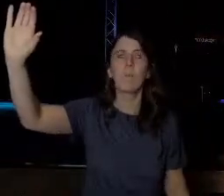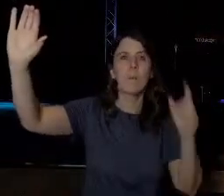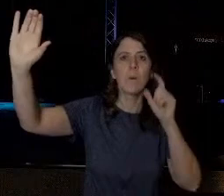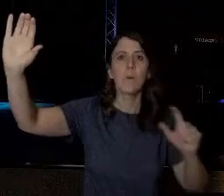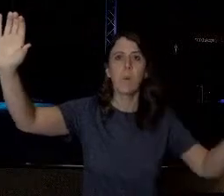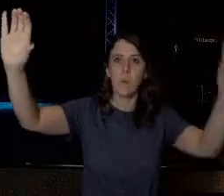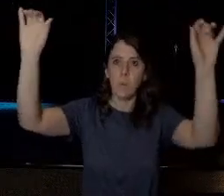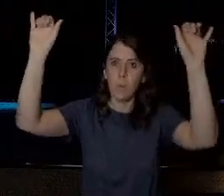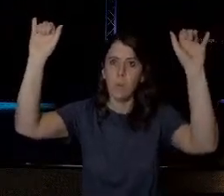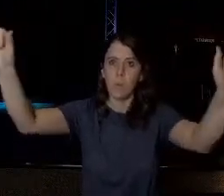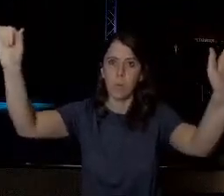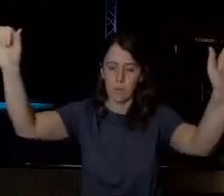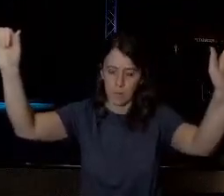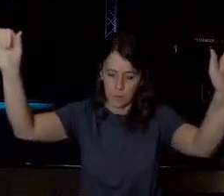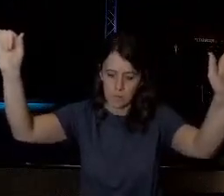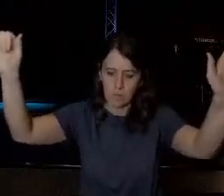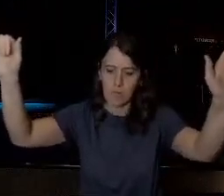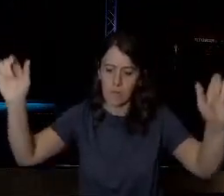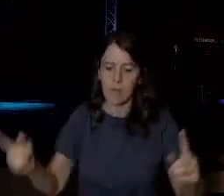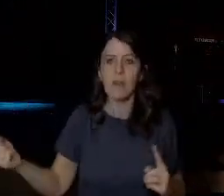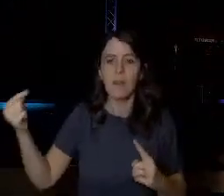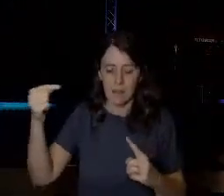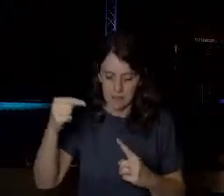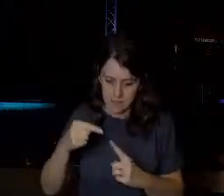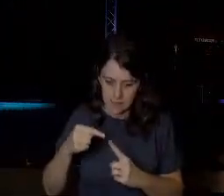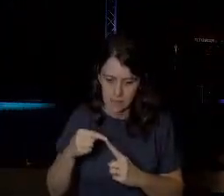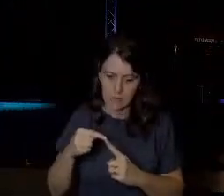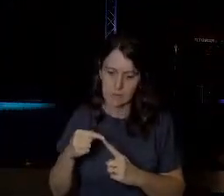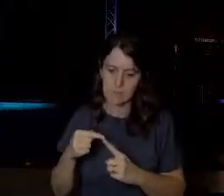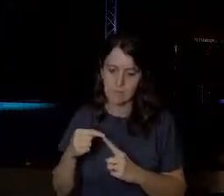stopped till the nation avenged itself on its enemies.